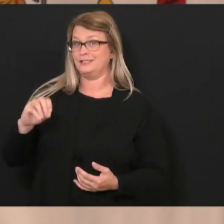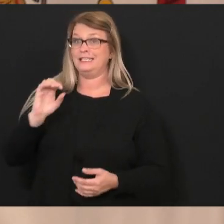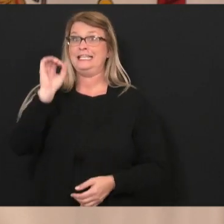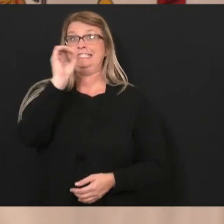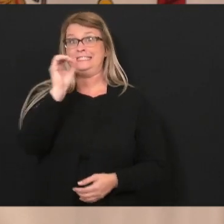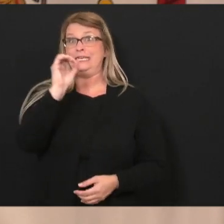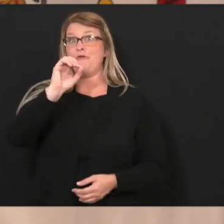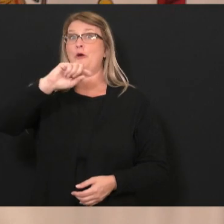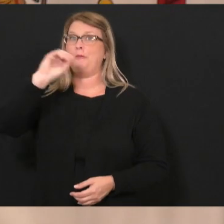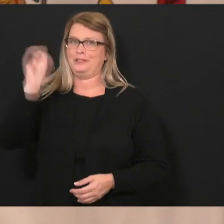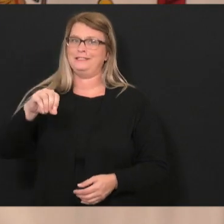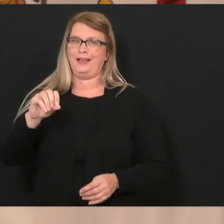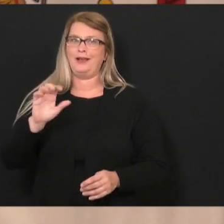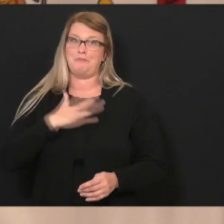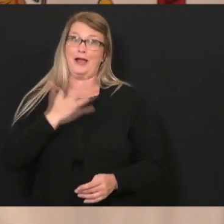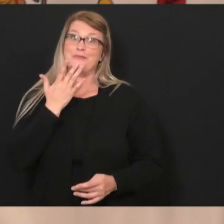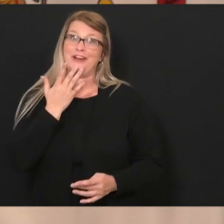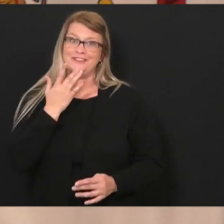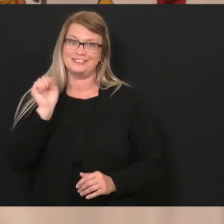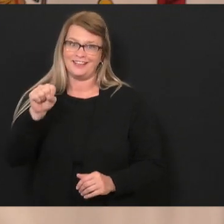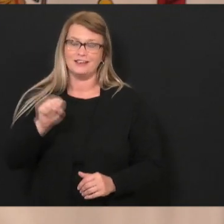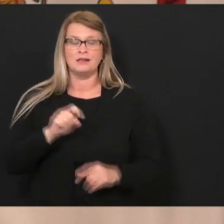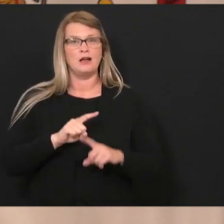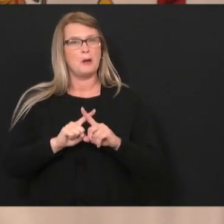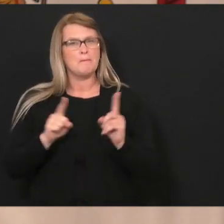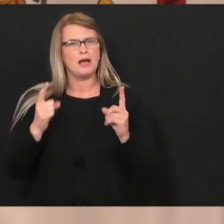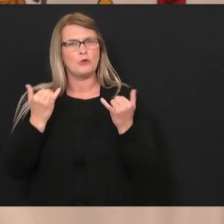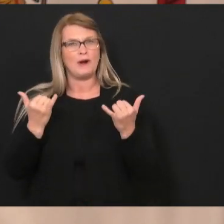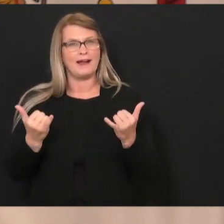0% would surely be better. But we're doing a